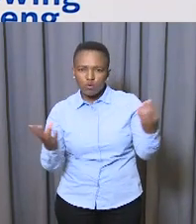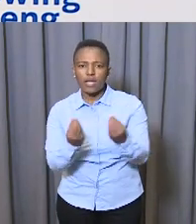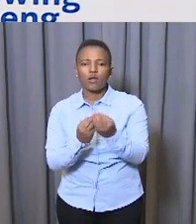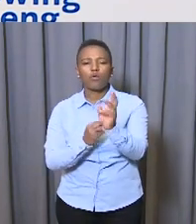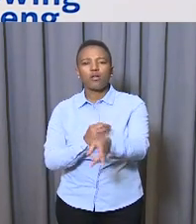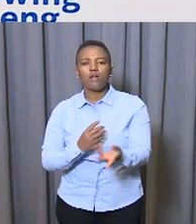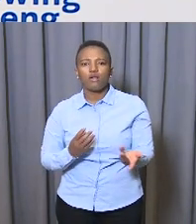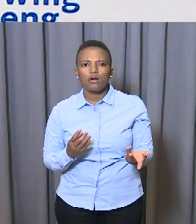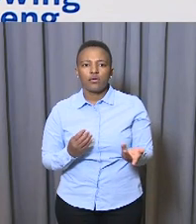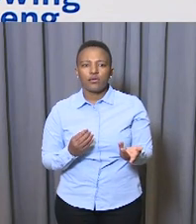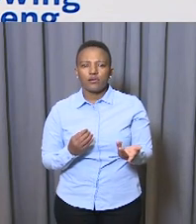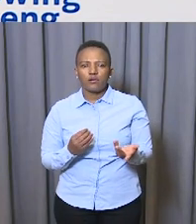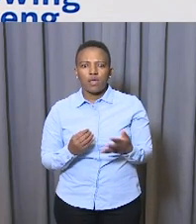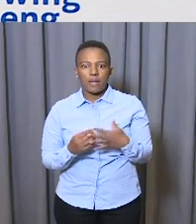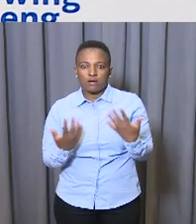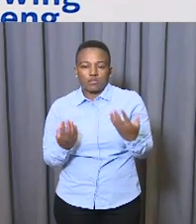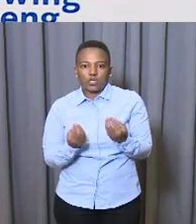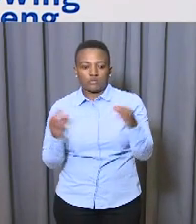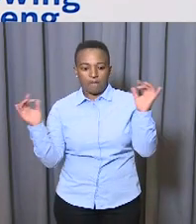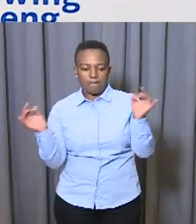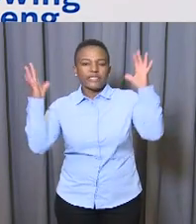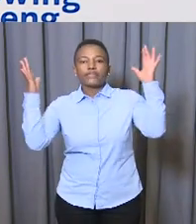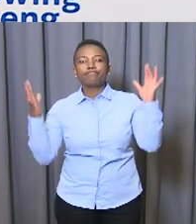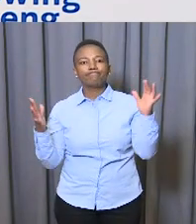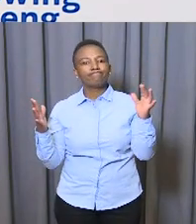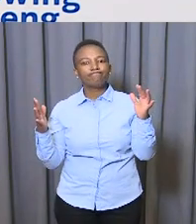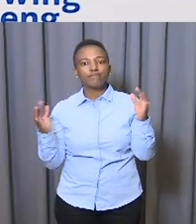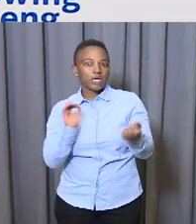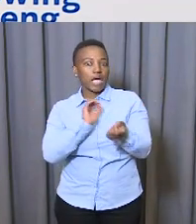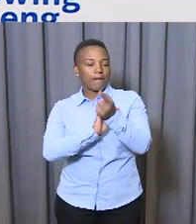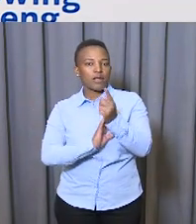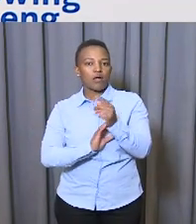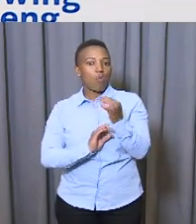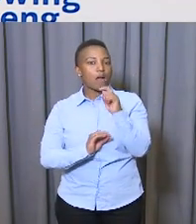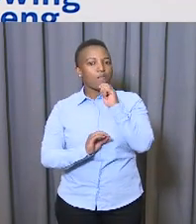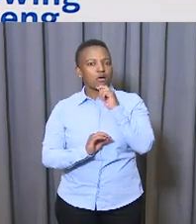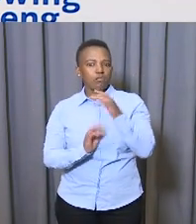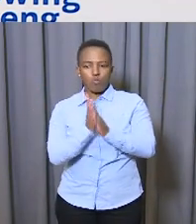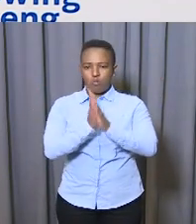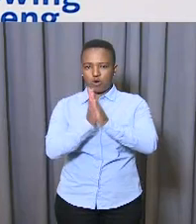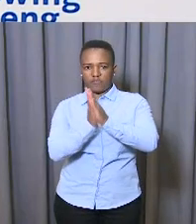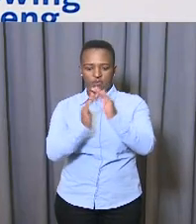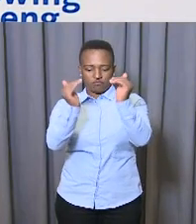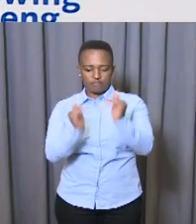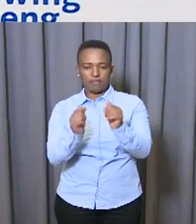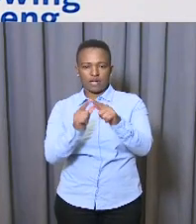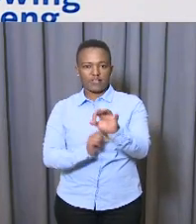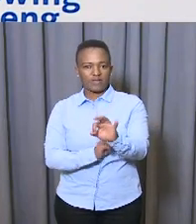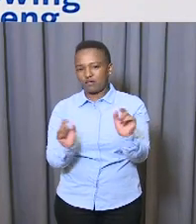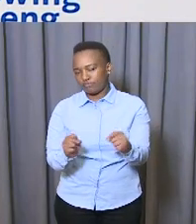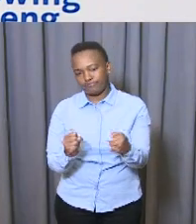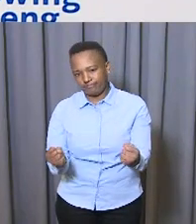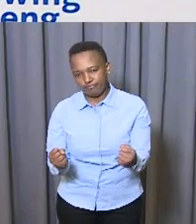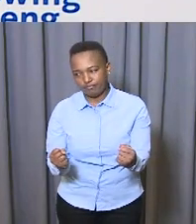It is not going to be a magic wand, just one morning, wake up, we say we motivate. I would like the people of our province